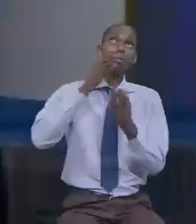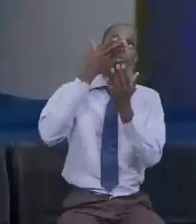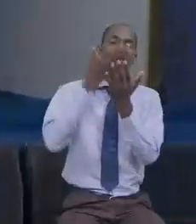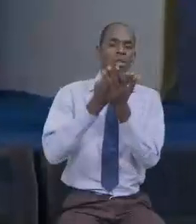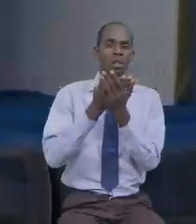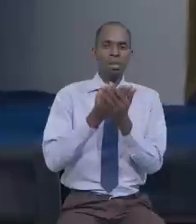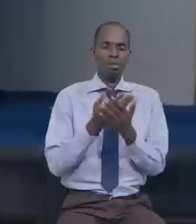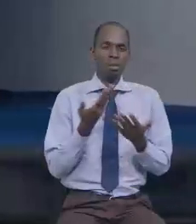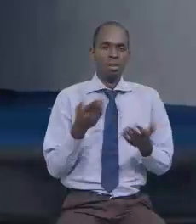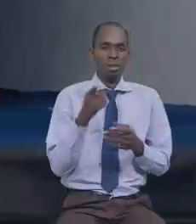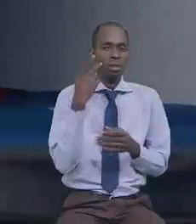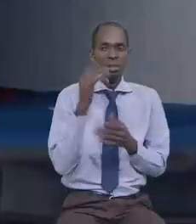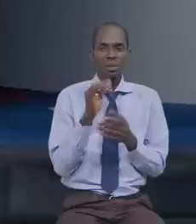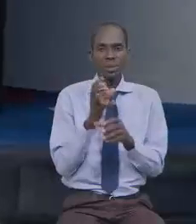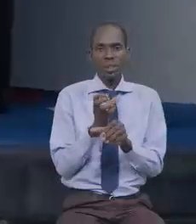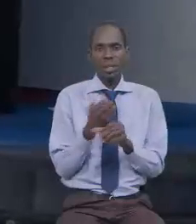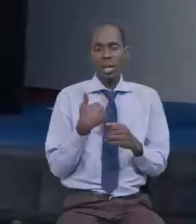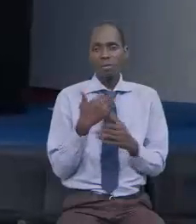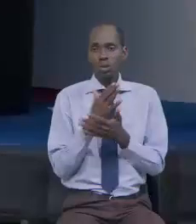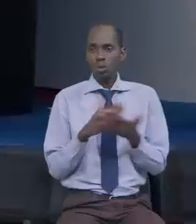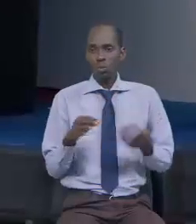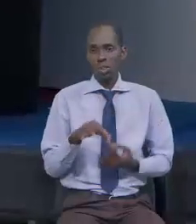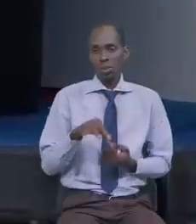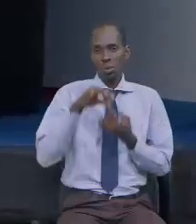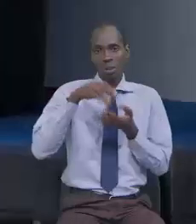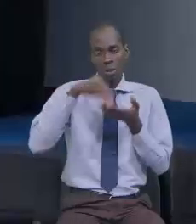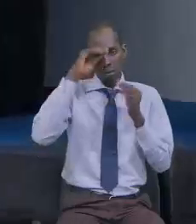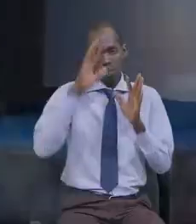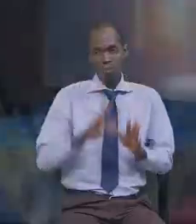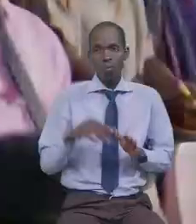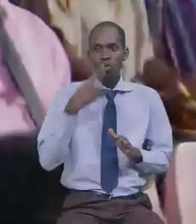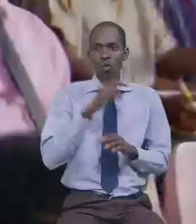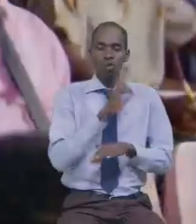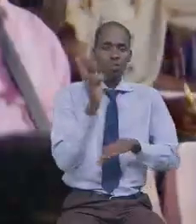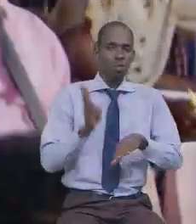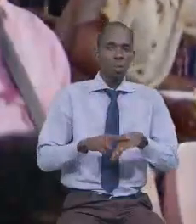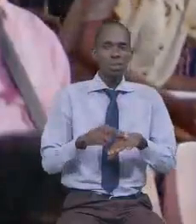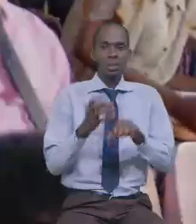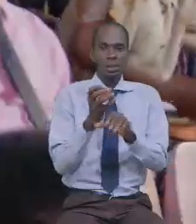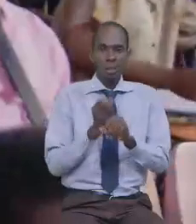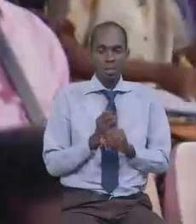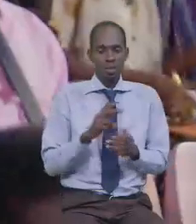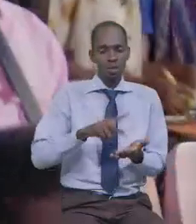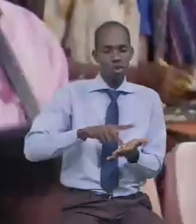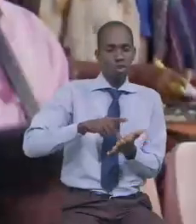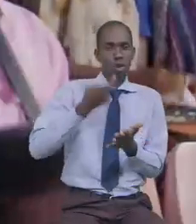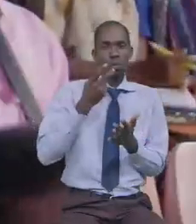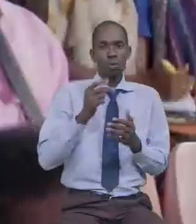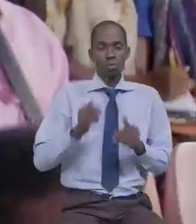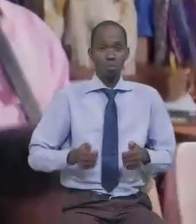some special students, they get double promotion. There was,